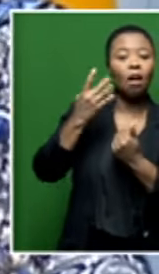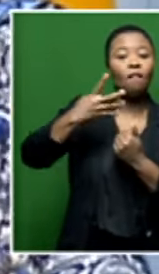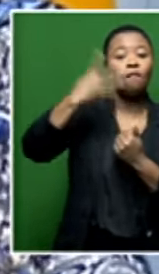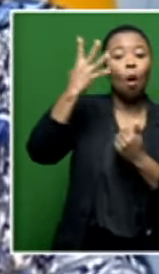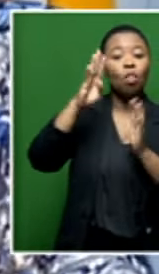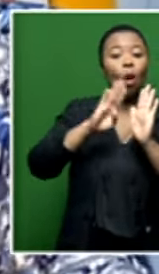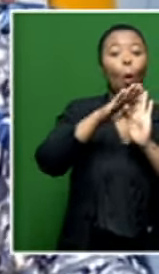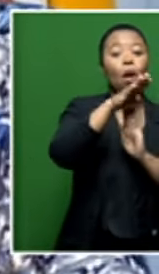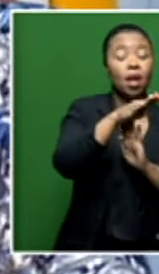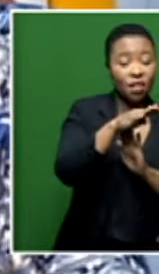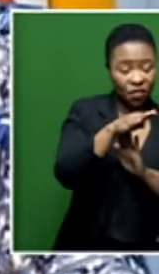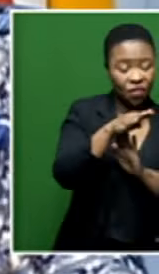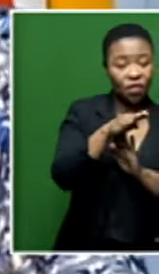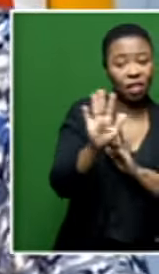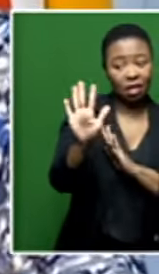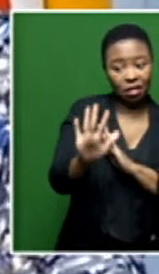somewhere in the horizon.